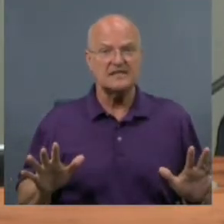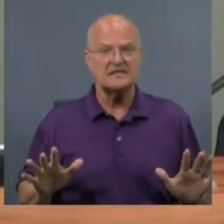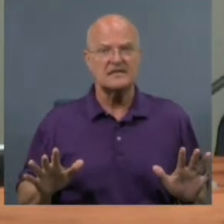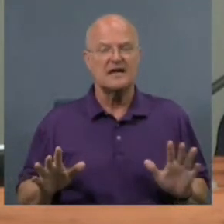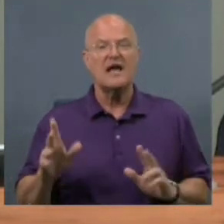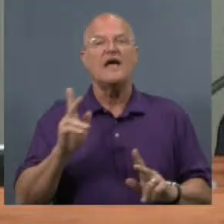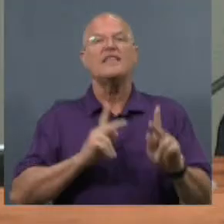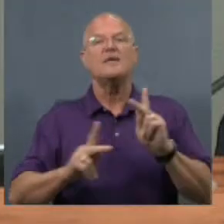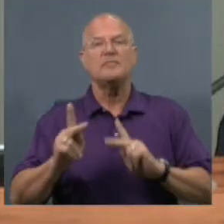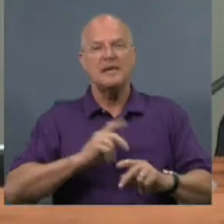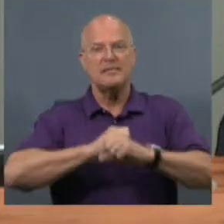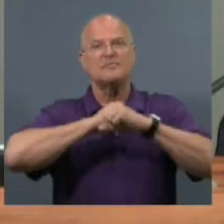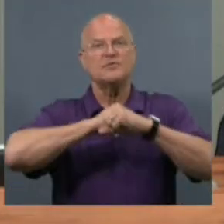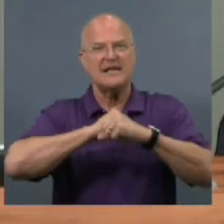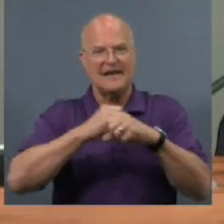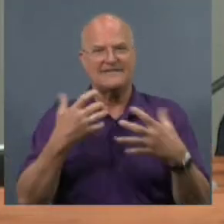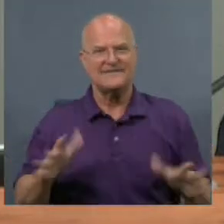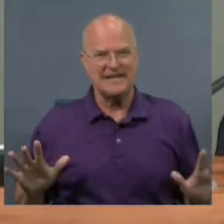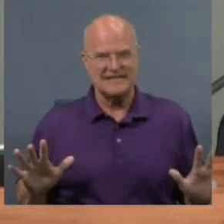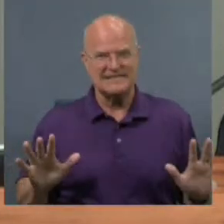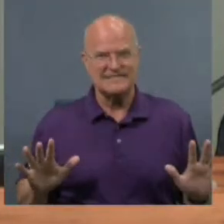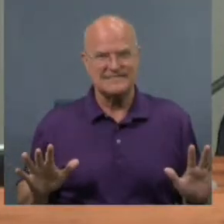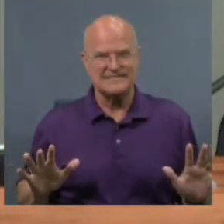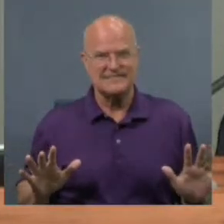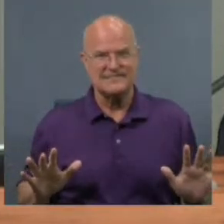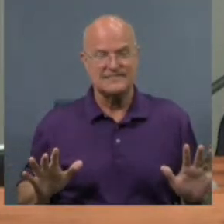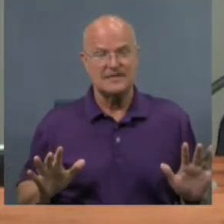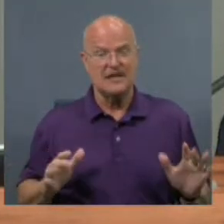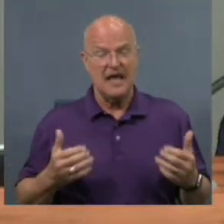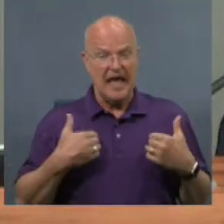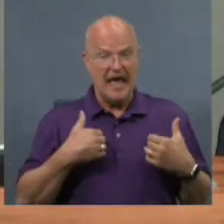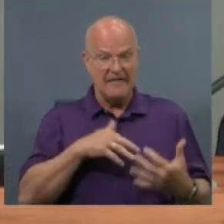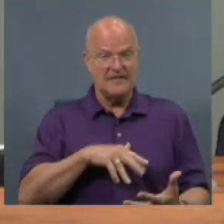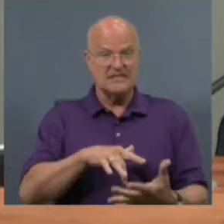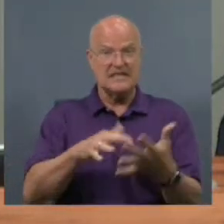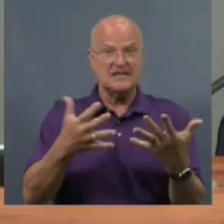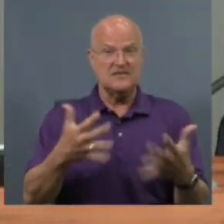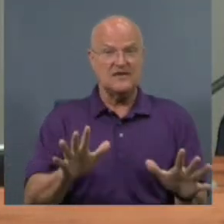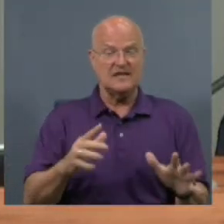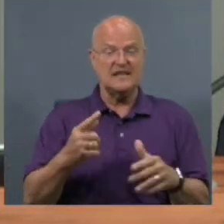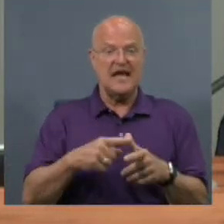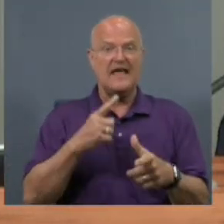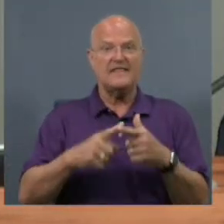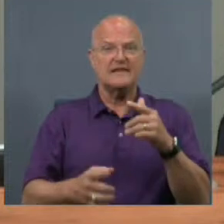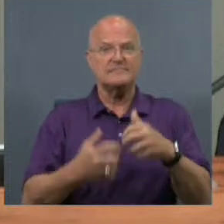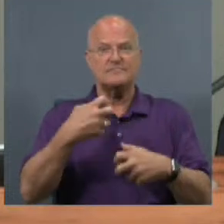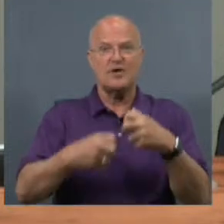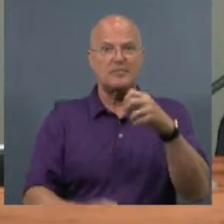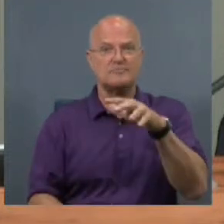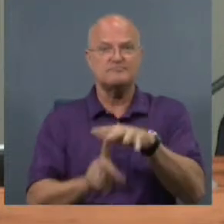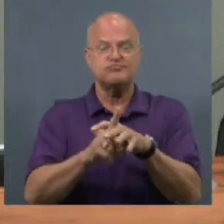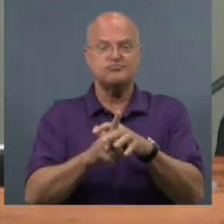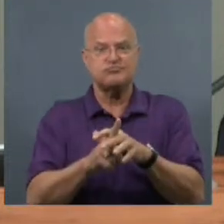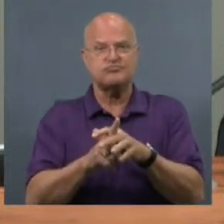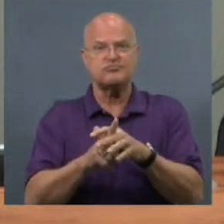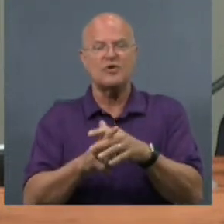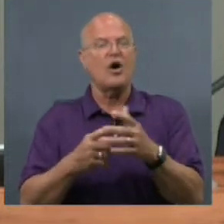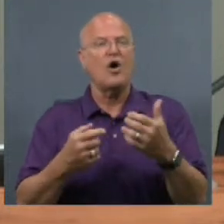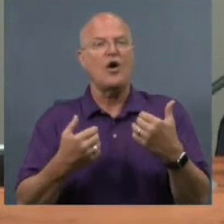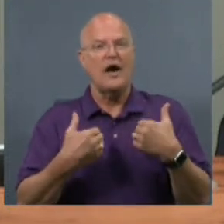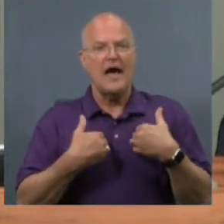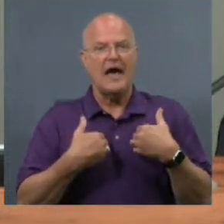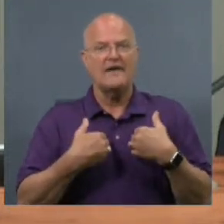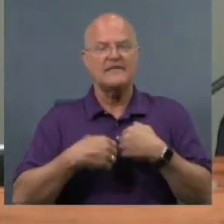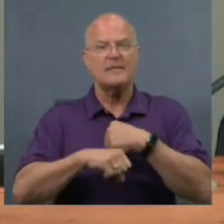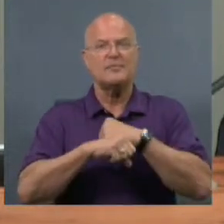people is protected. Because if you got the certain studies, and if something ever goes wrong or something ever happens, then you have that